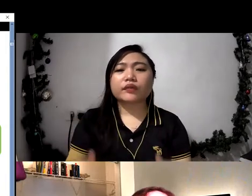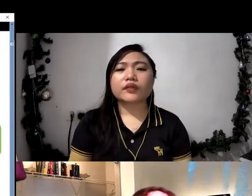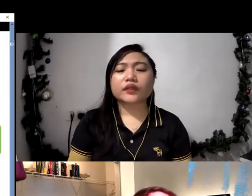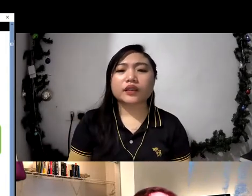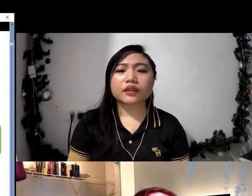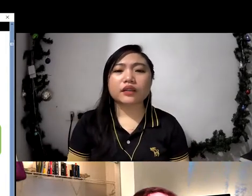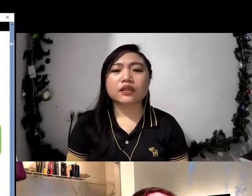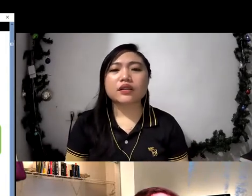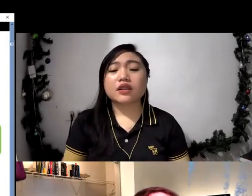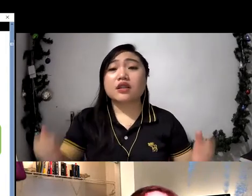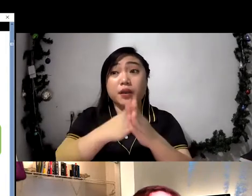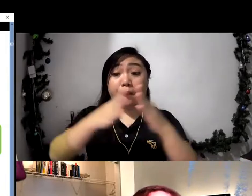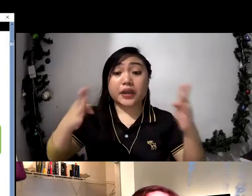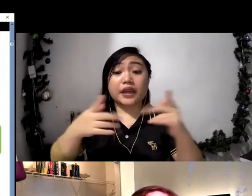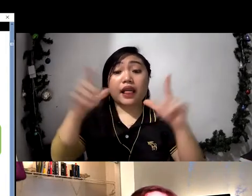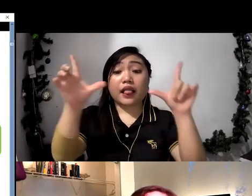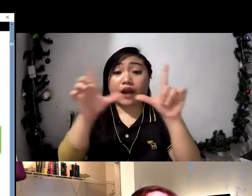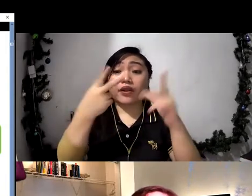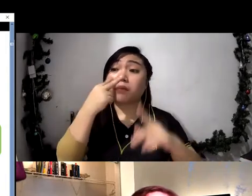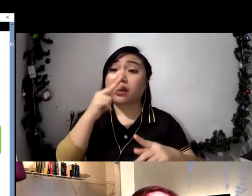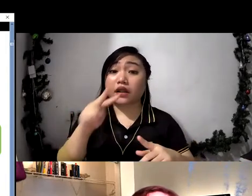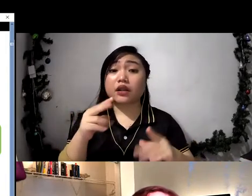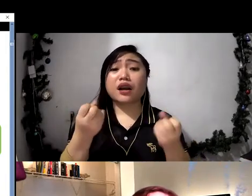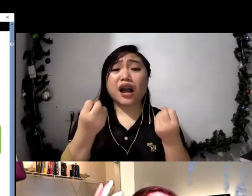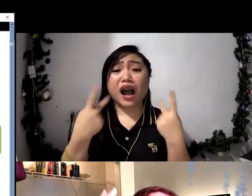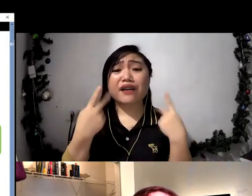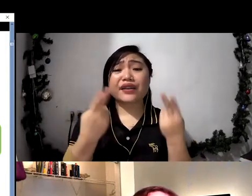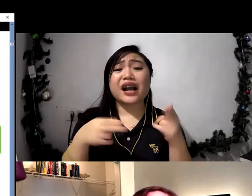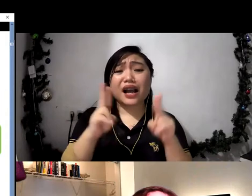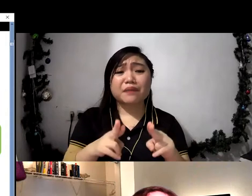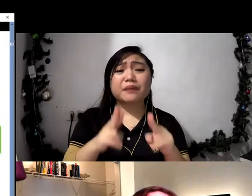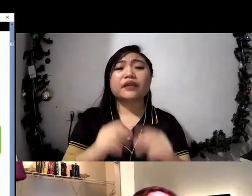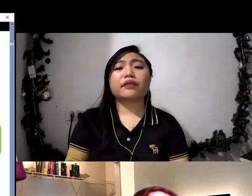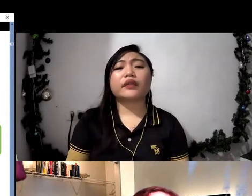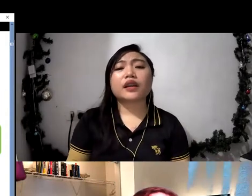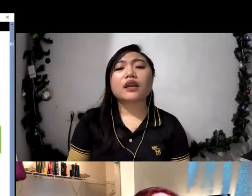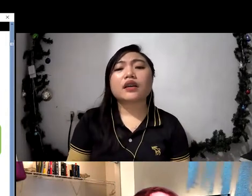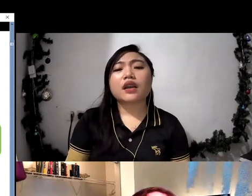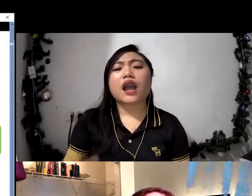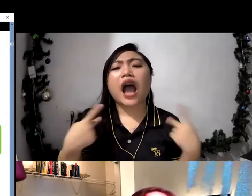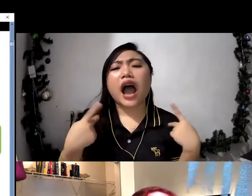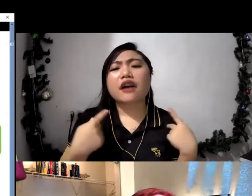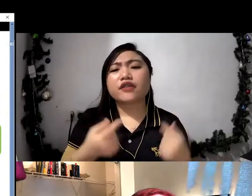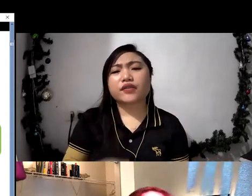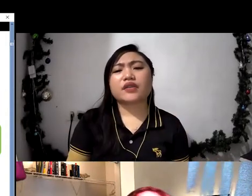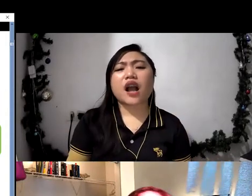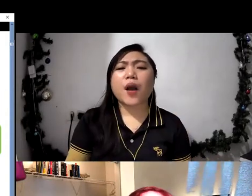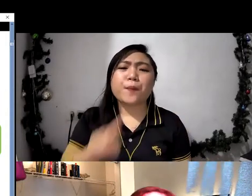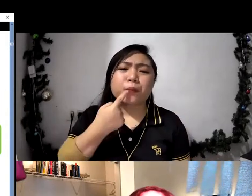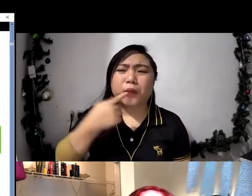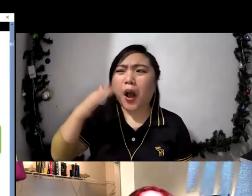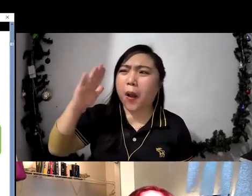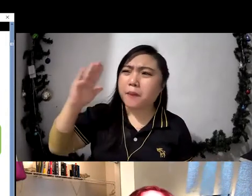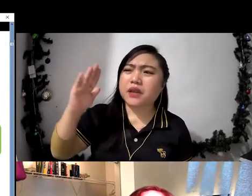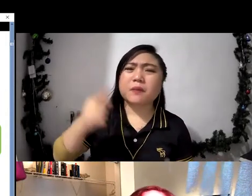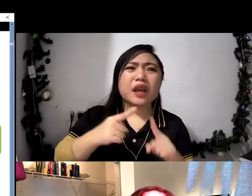level, merong mga ganitong nangyayari at nagko-commit, no, nag-express ng commitment yung ating bansa to